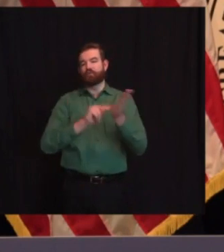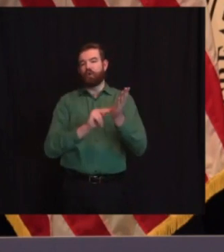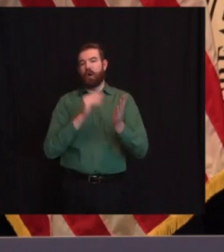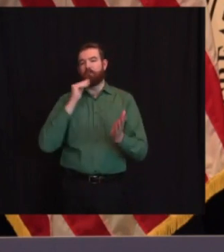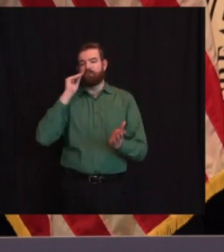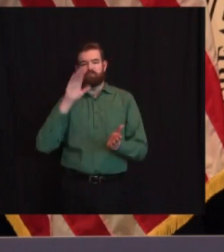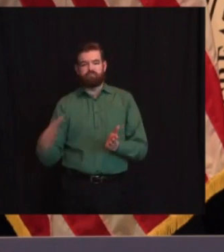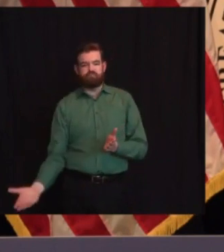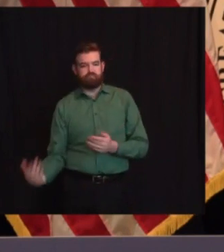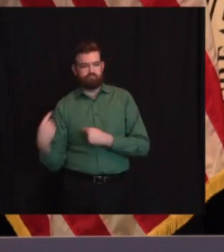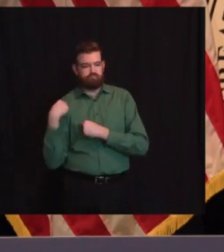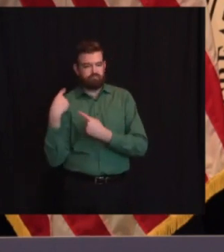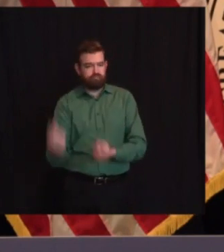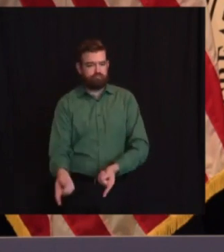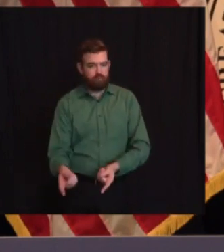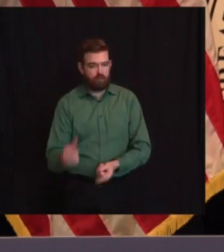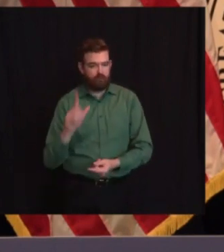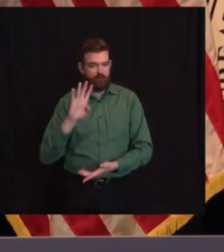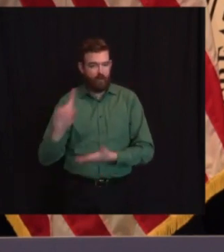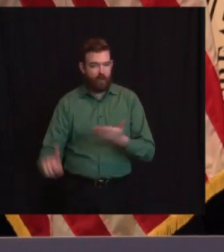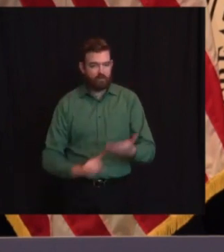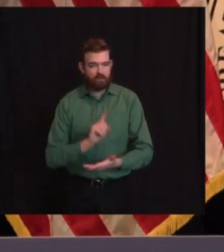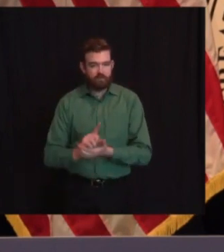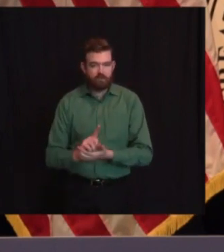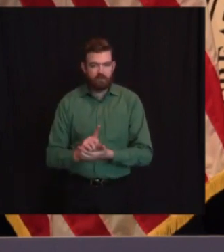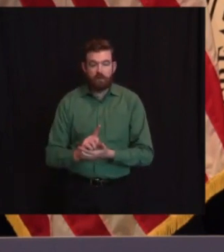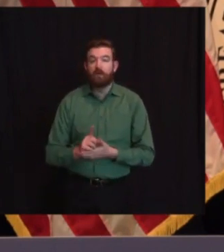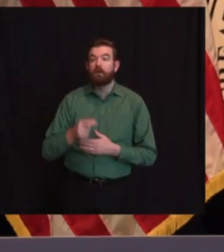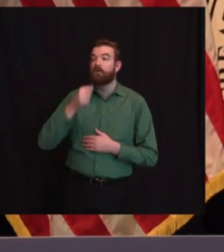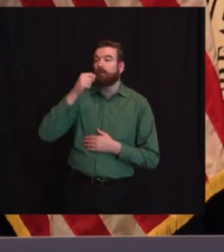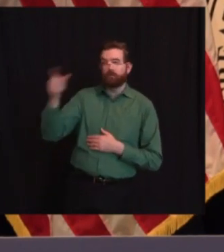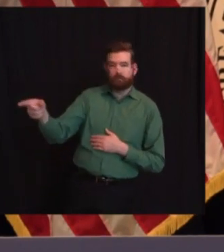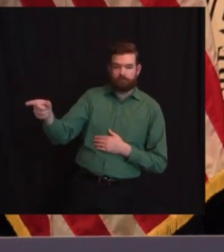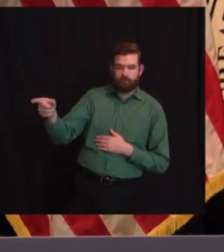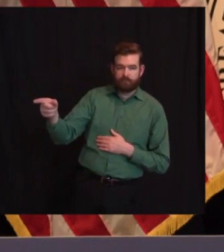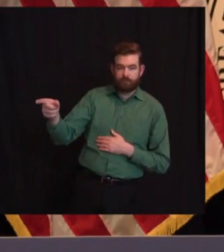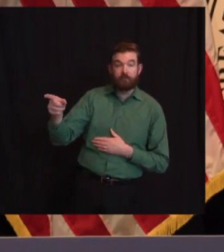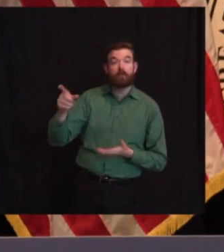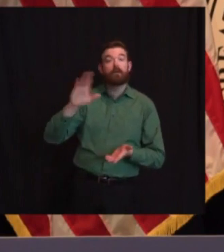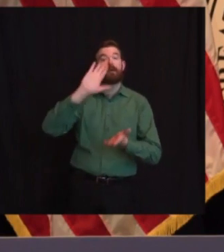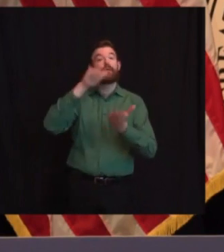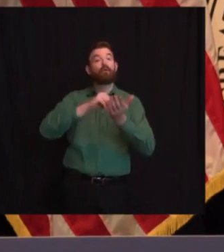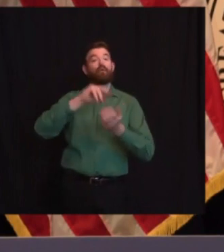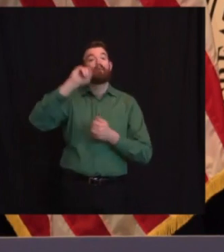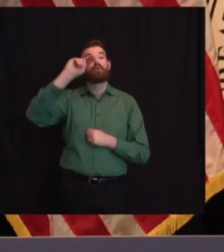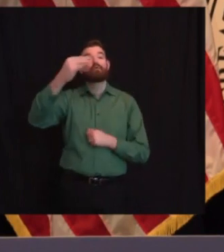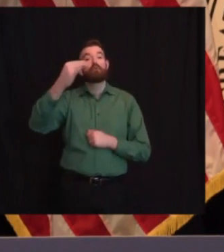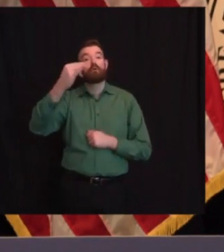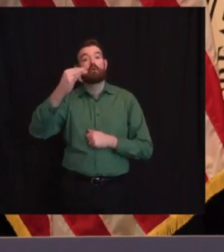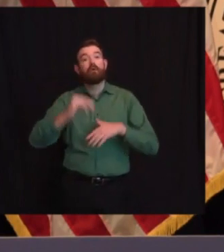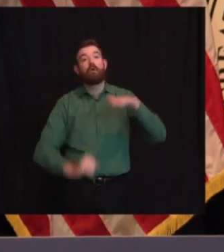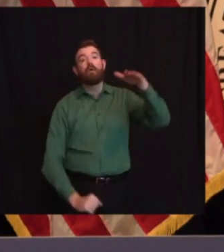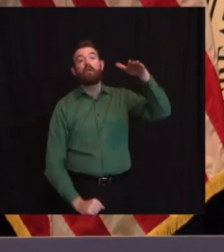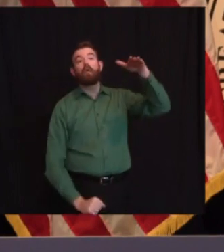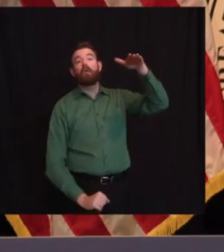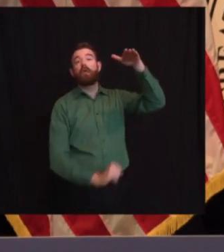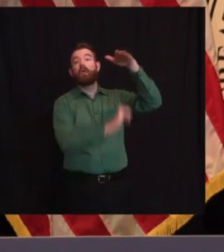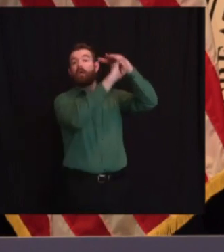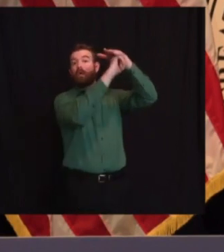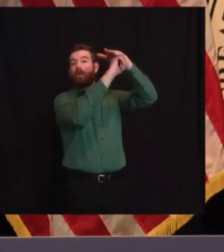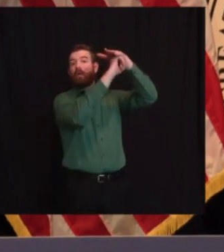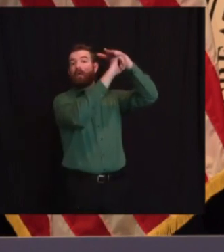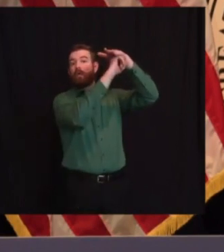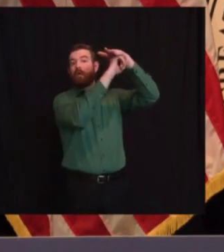the central region peak? Is there an exact date for that? You signed an executive order to allow renters